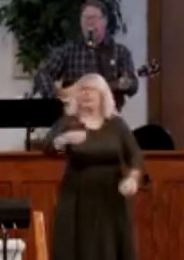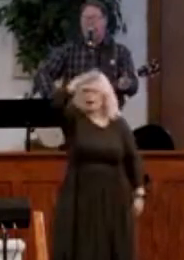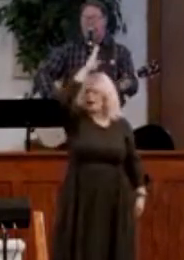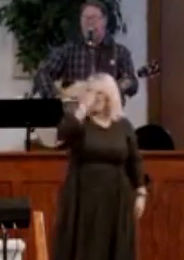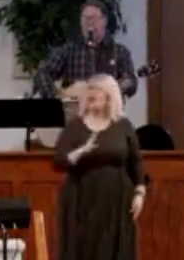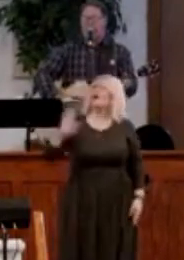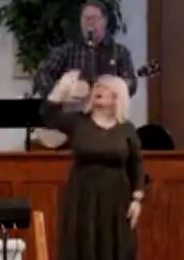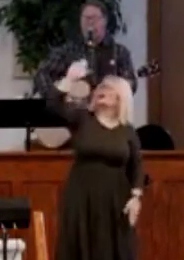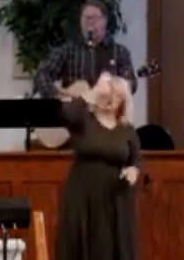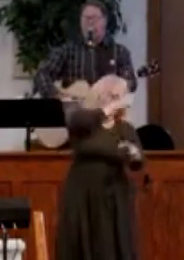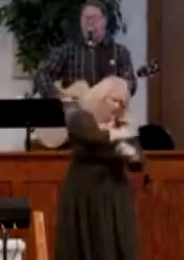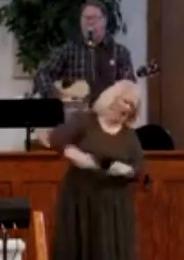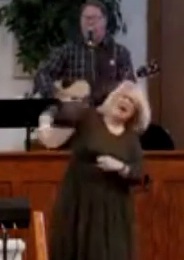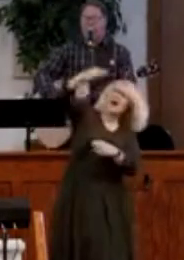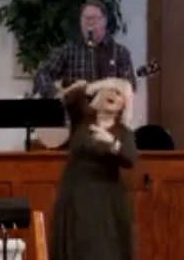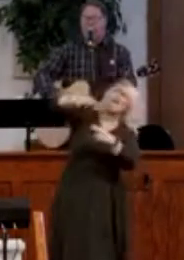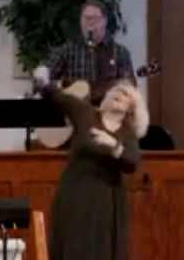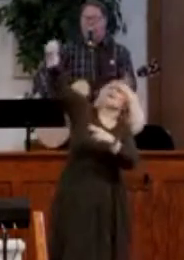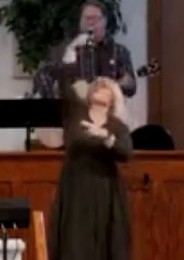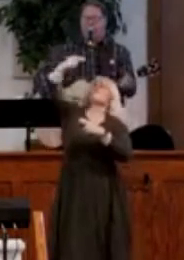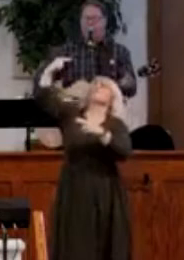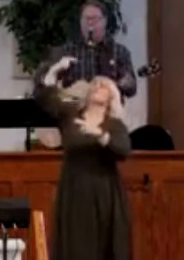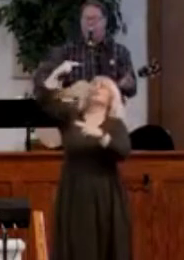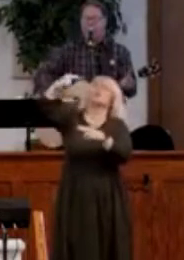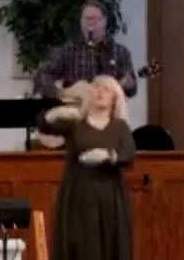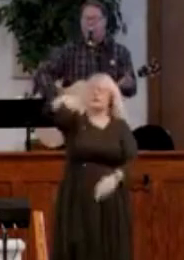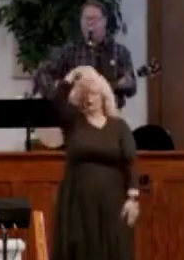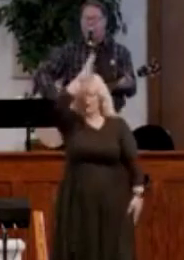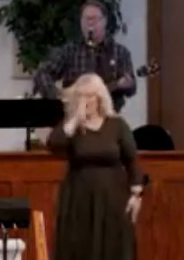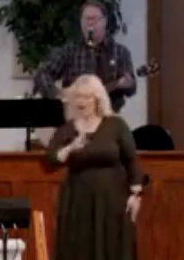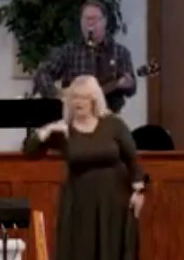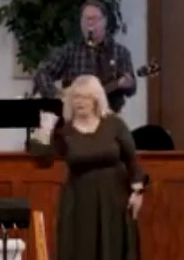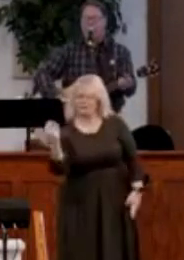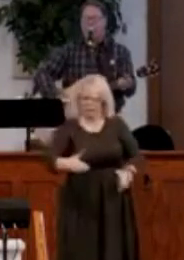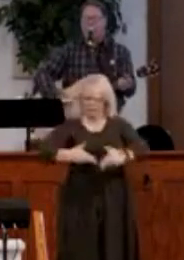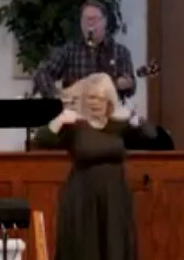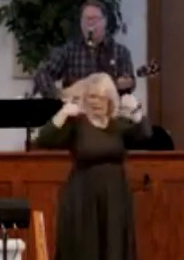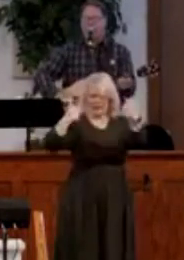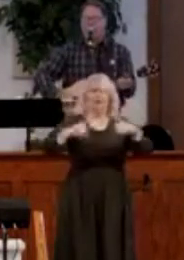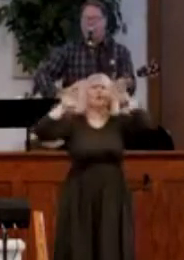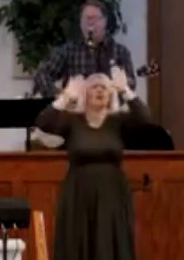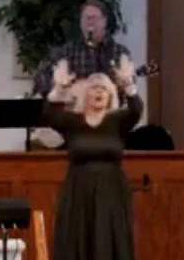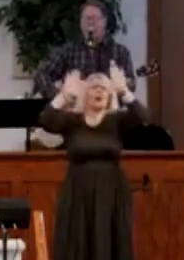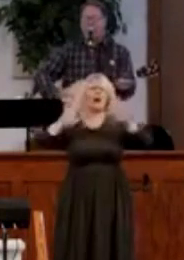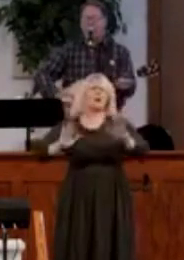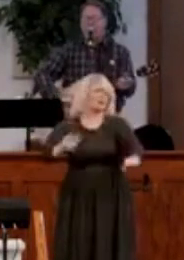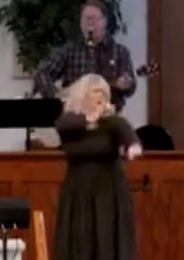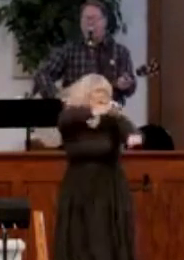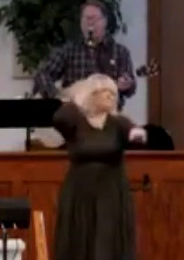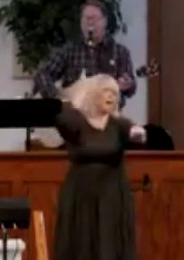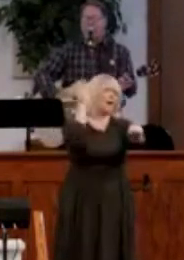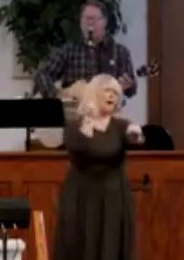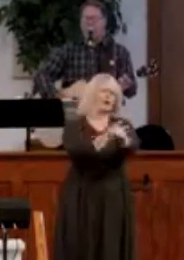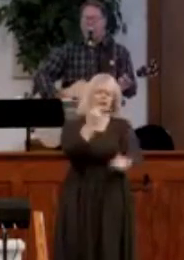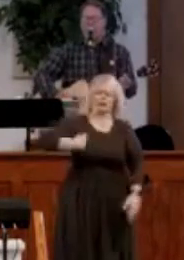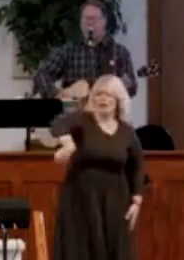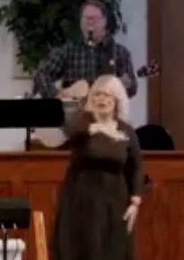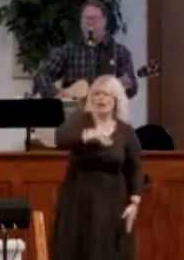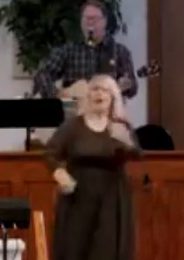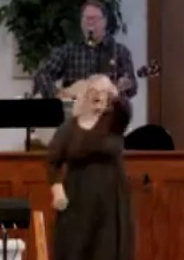higher than any other. Our God is healer, awesome in power. Our